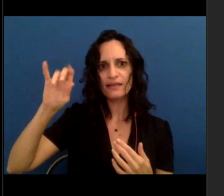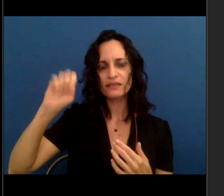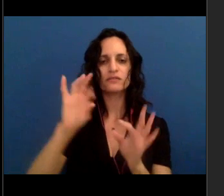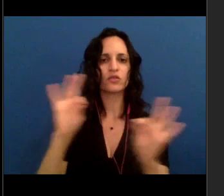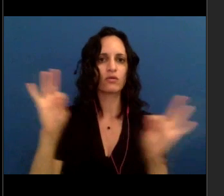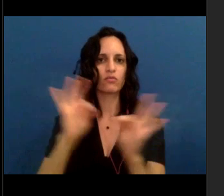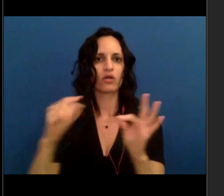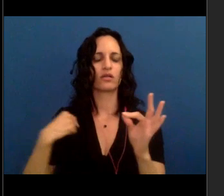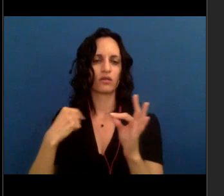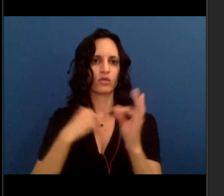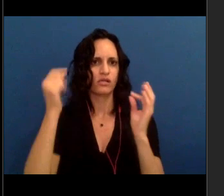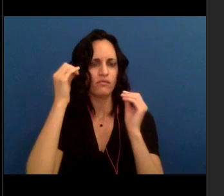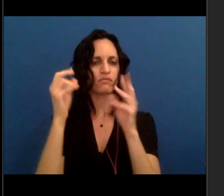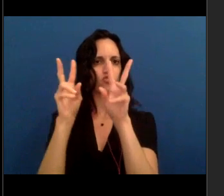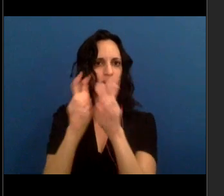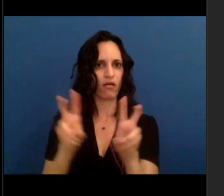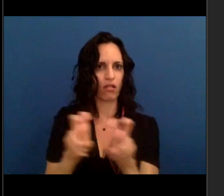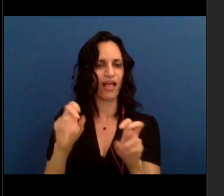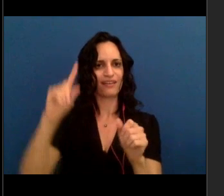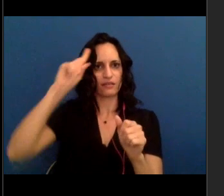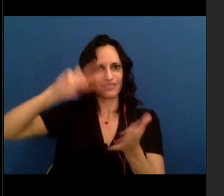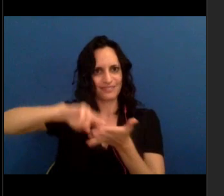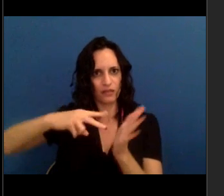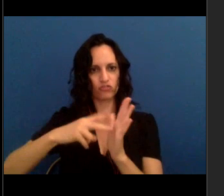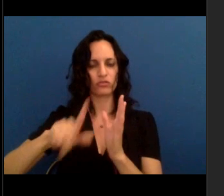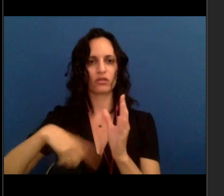this at the undergraduate and the graduate level.